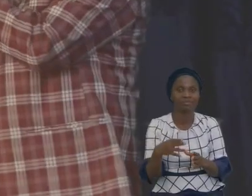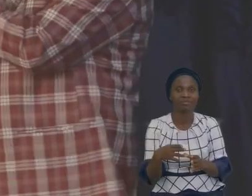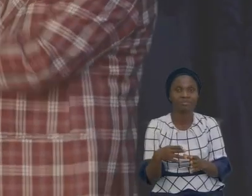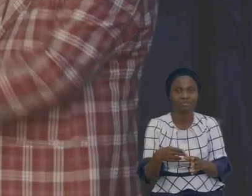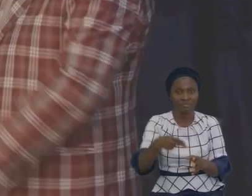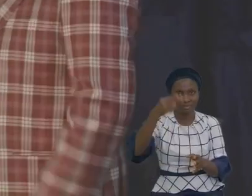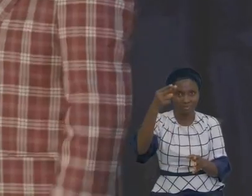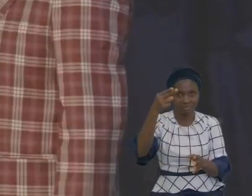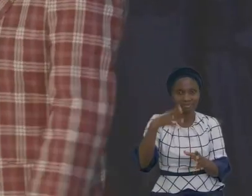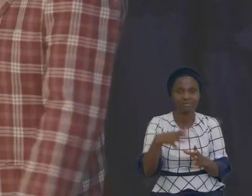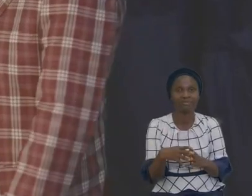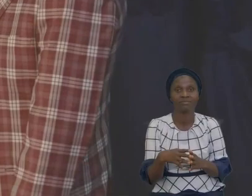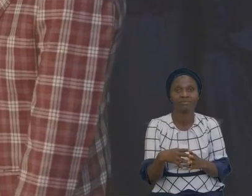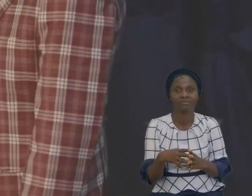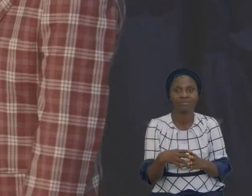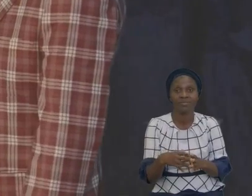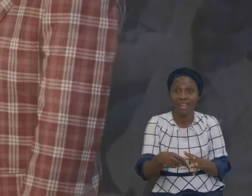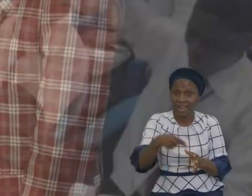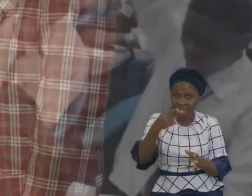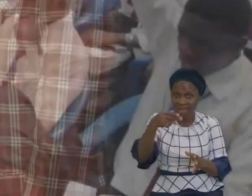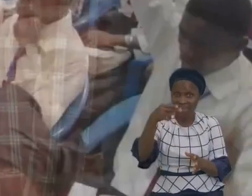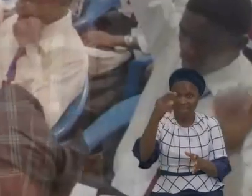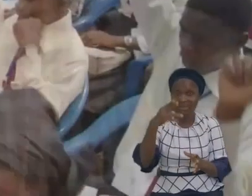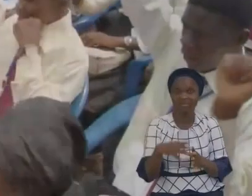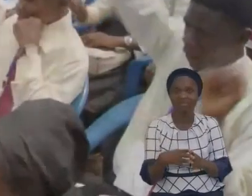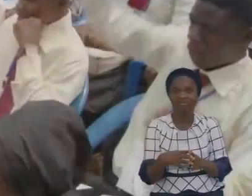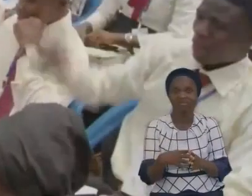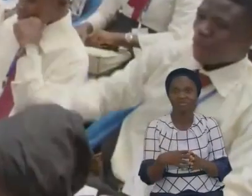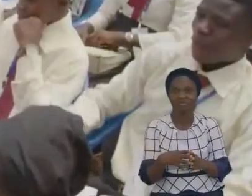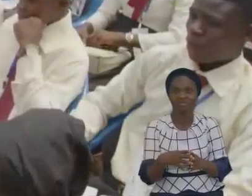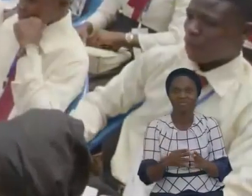Somebody shout higher.